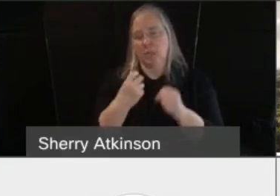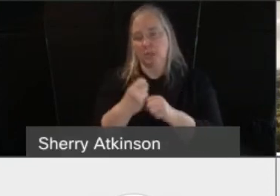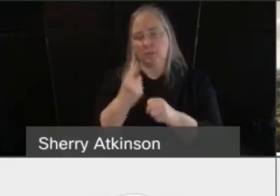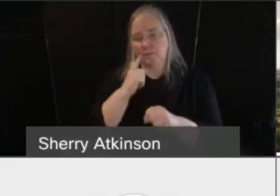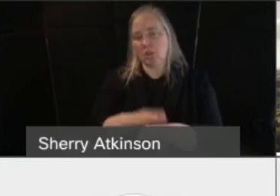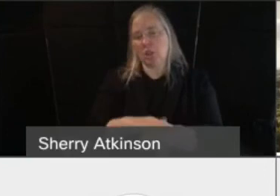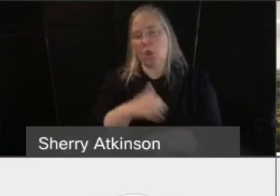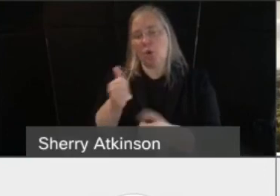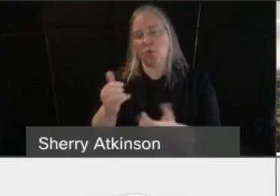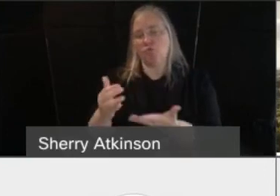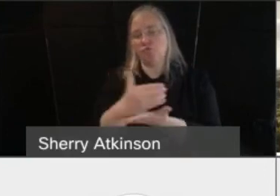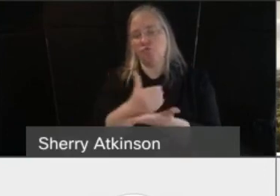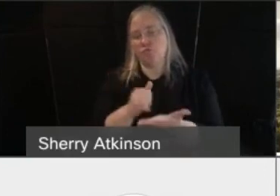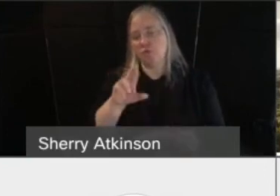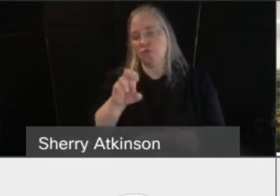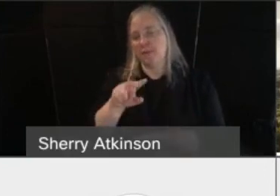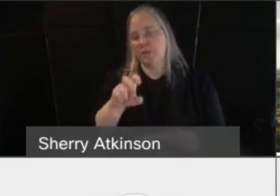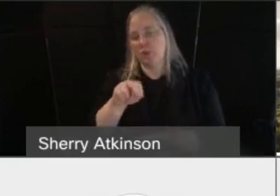despite better